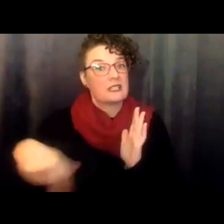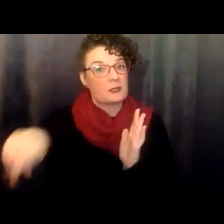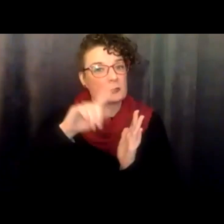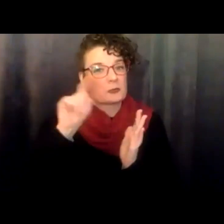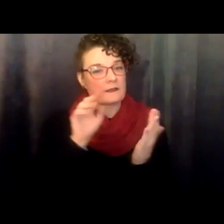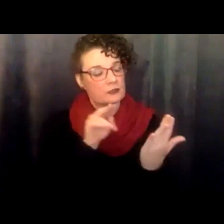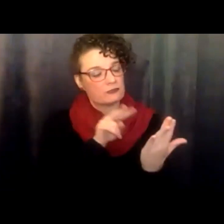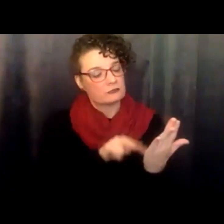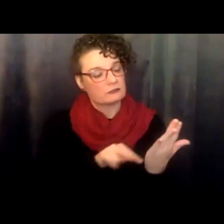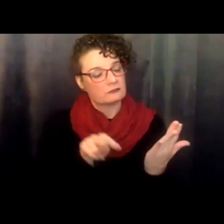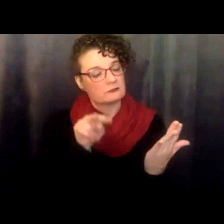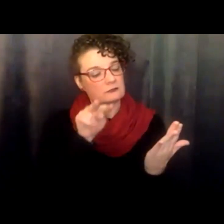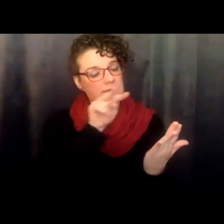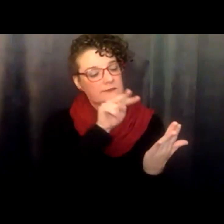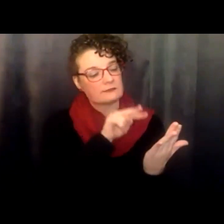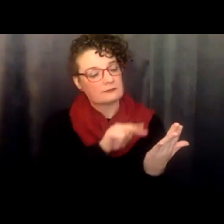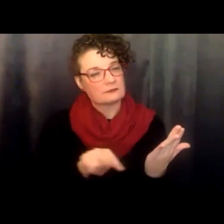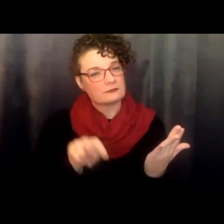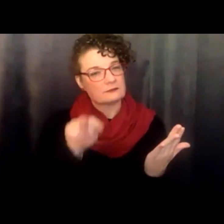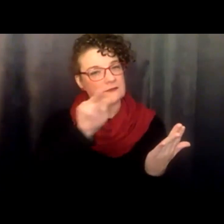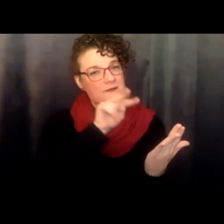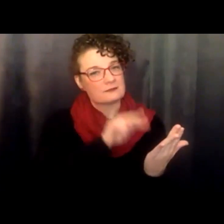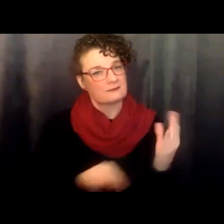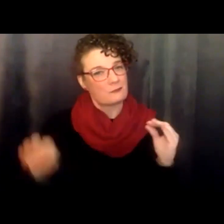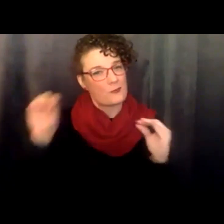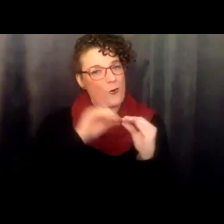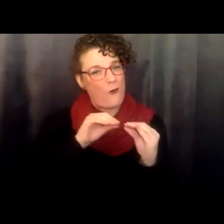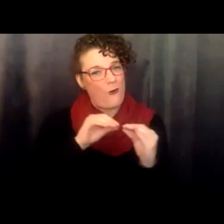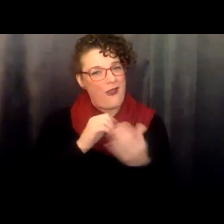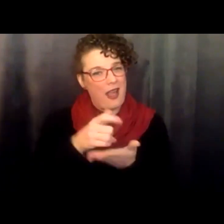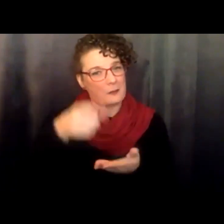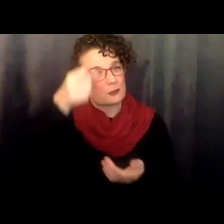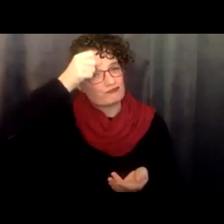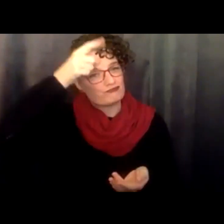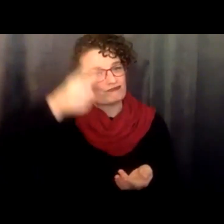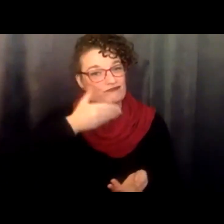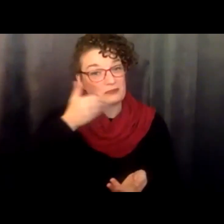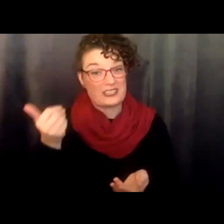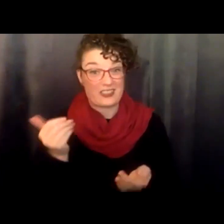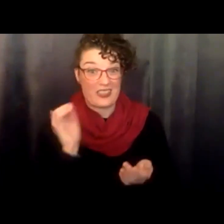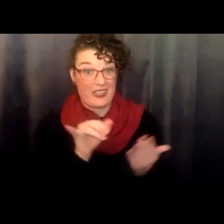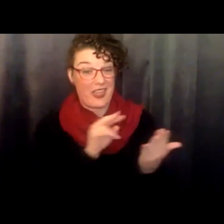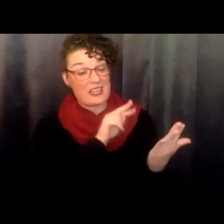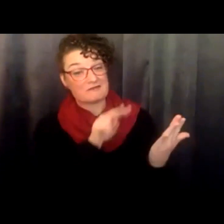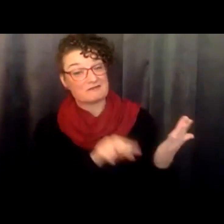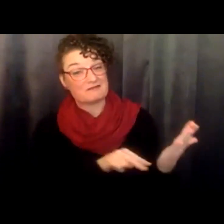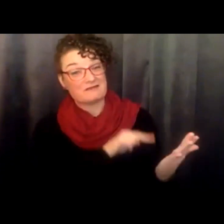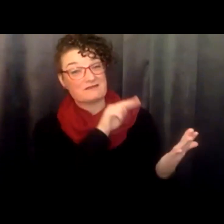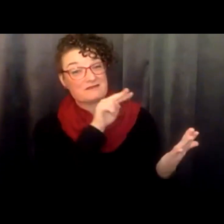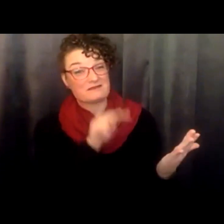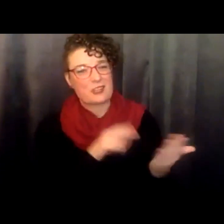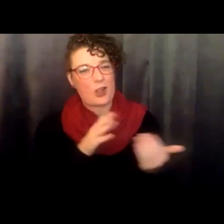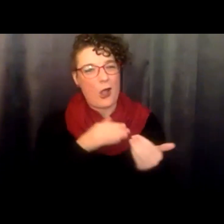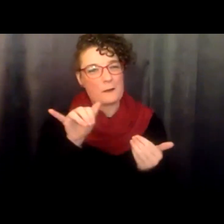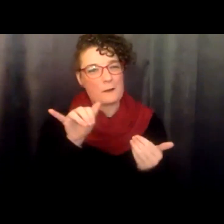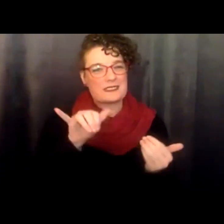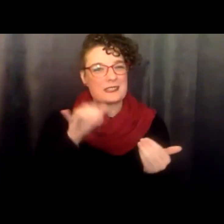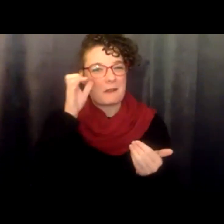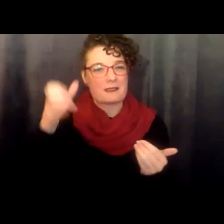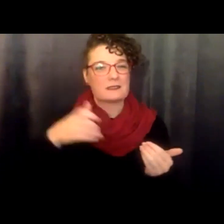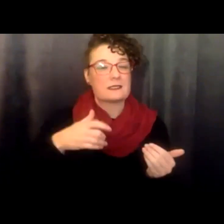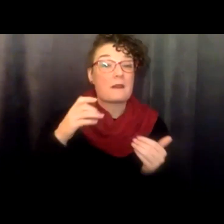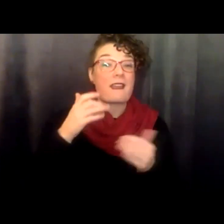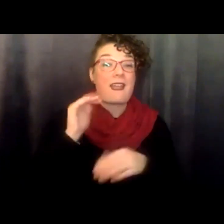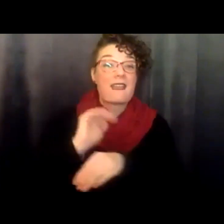they give up their secrets. I find this kind of gazing a little bit like when I'm looking up at a starry night